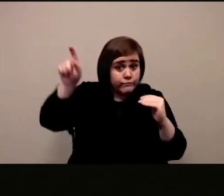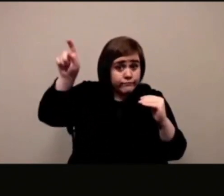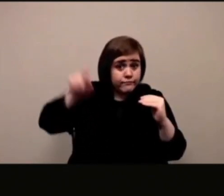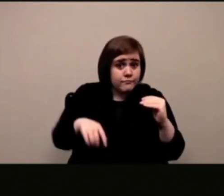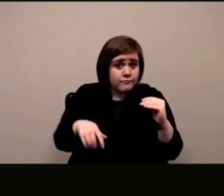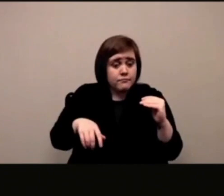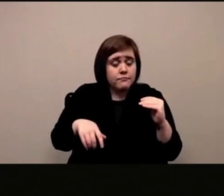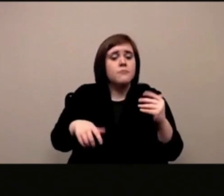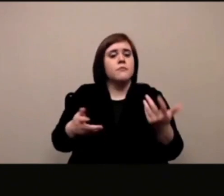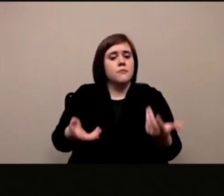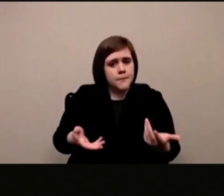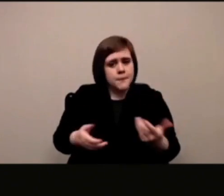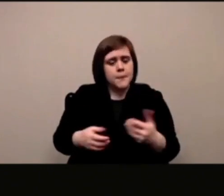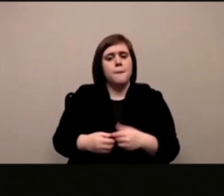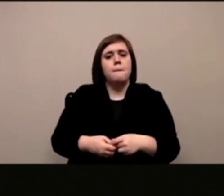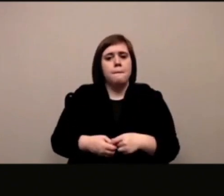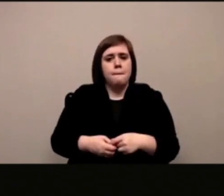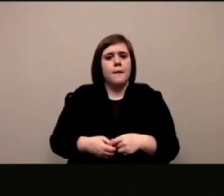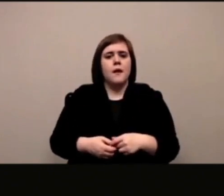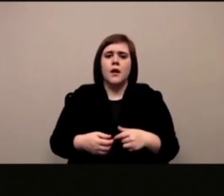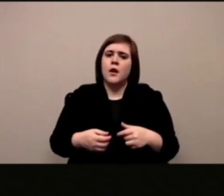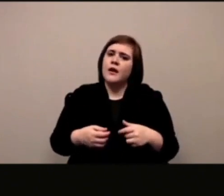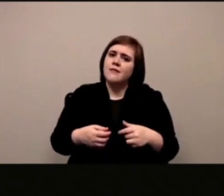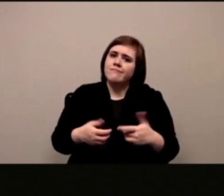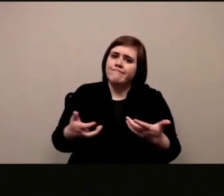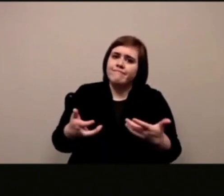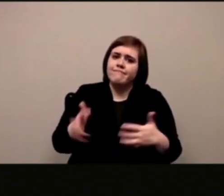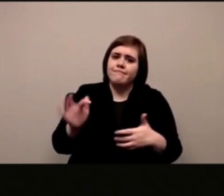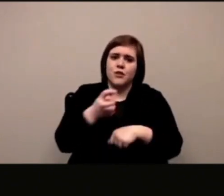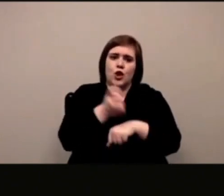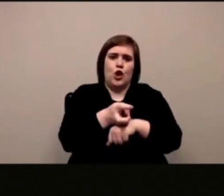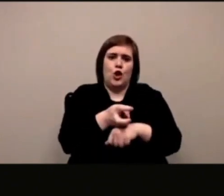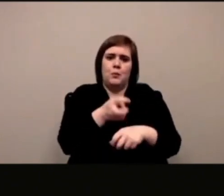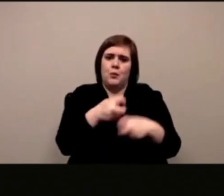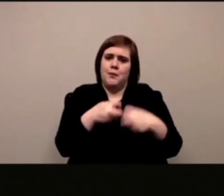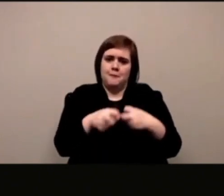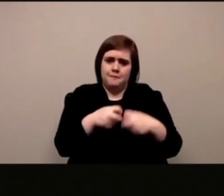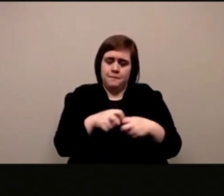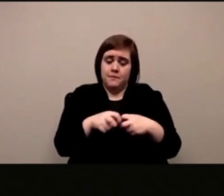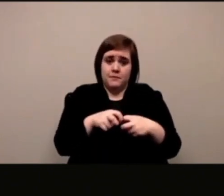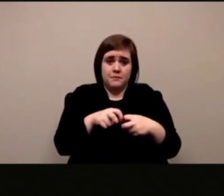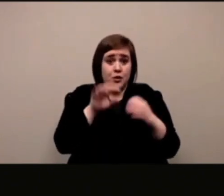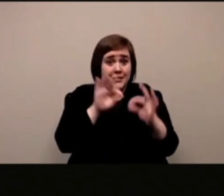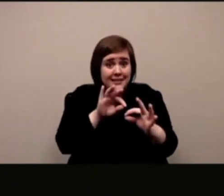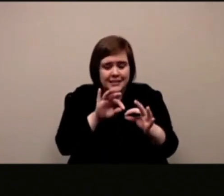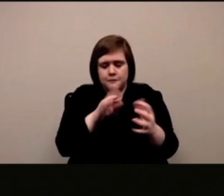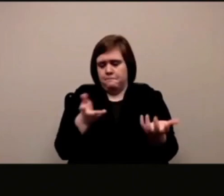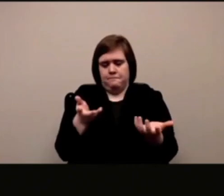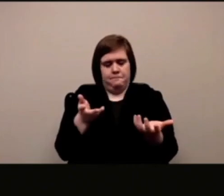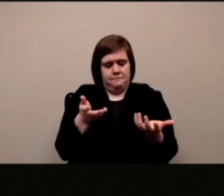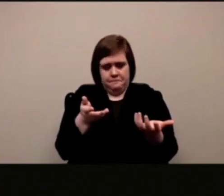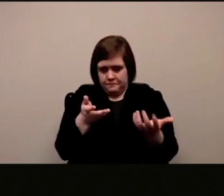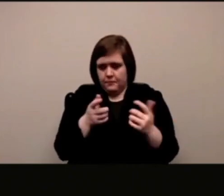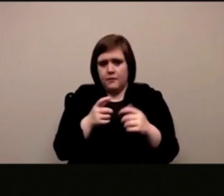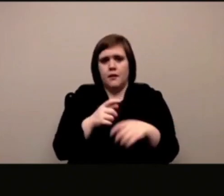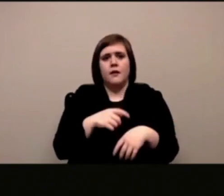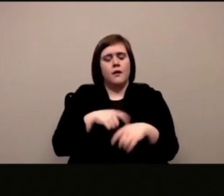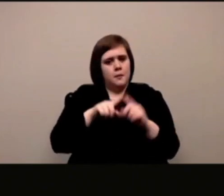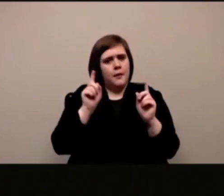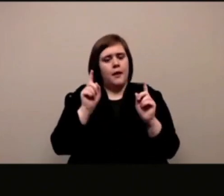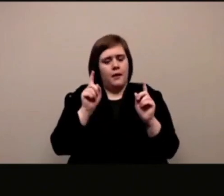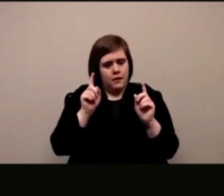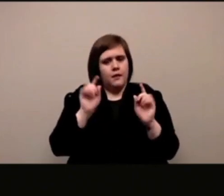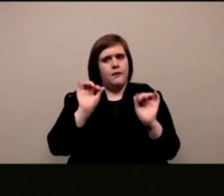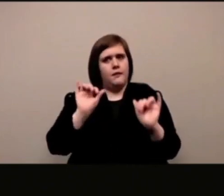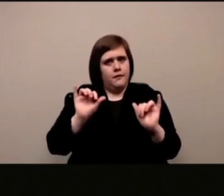And that's a hard problem, and it's not perfect, but we were able to reach a good